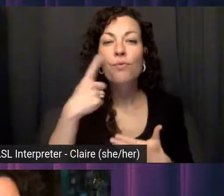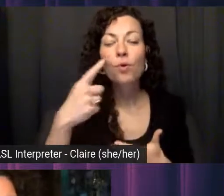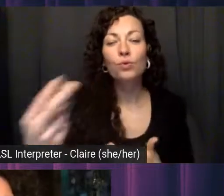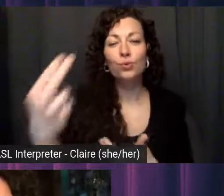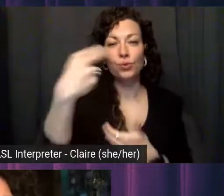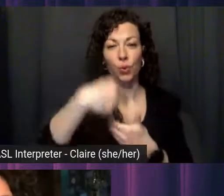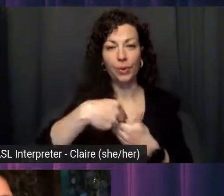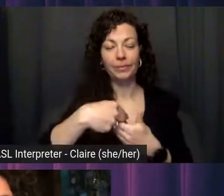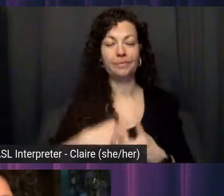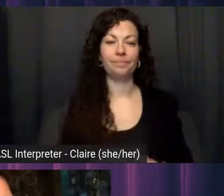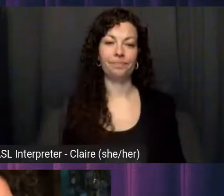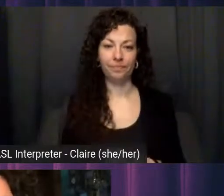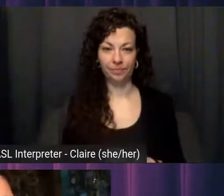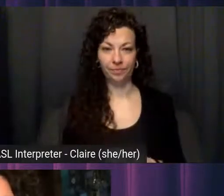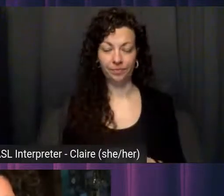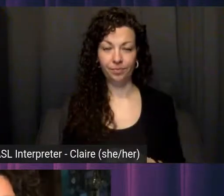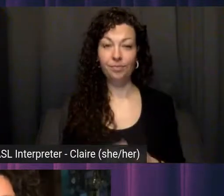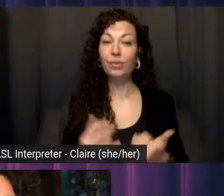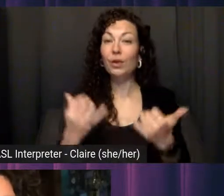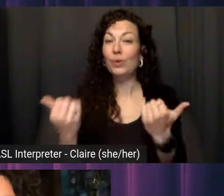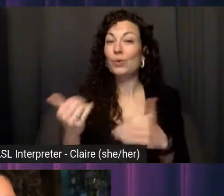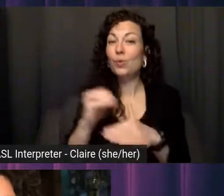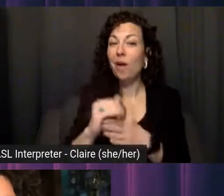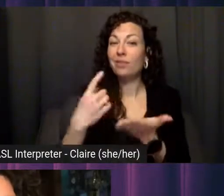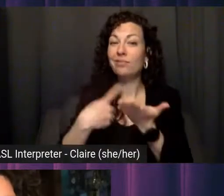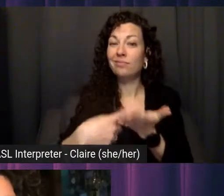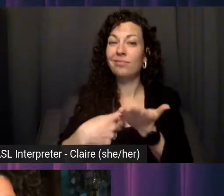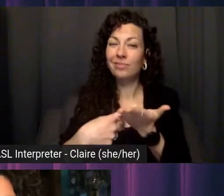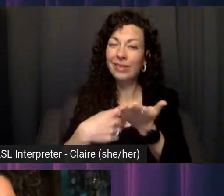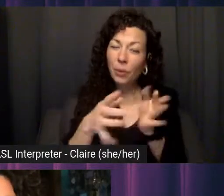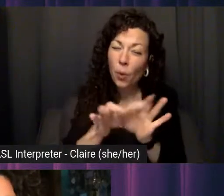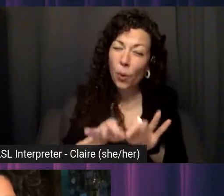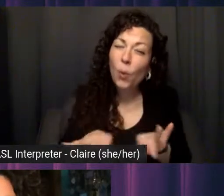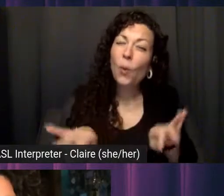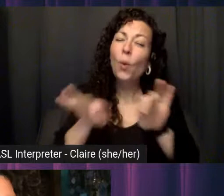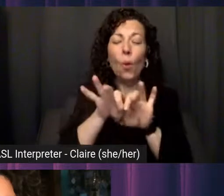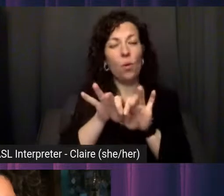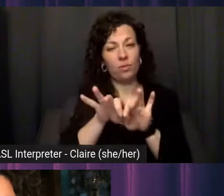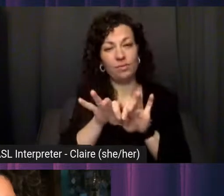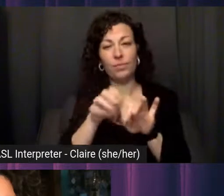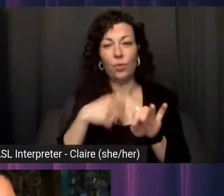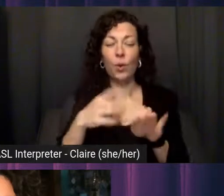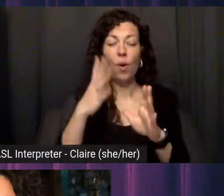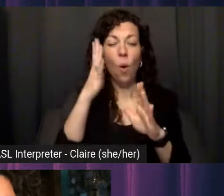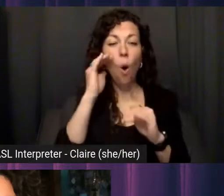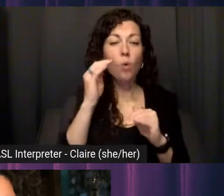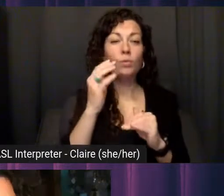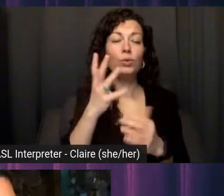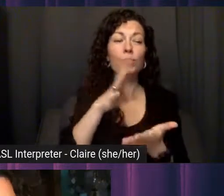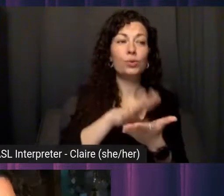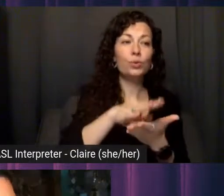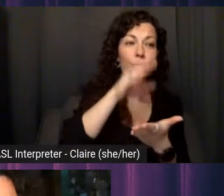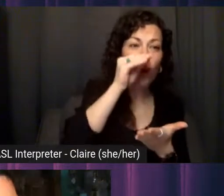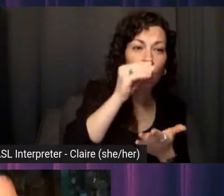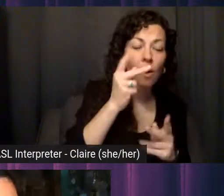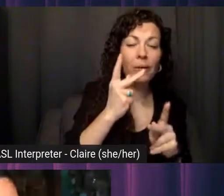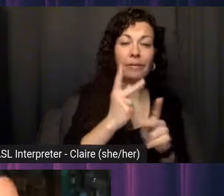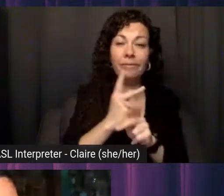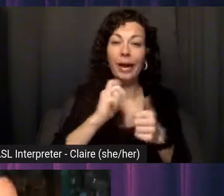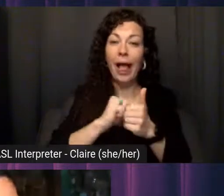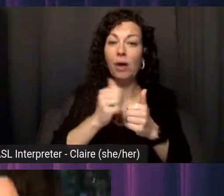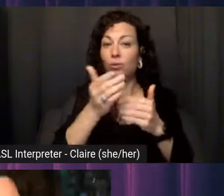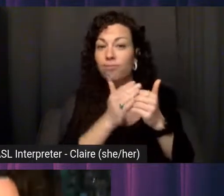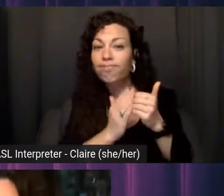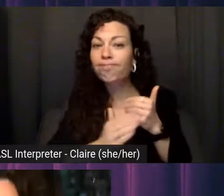to dispel myths and answer questions and give us tools for taking action and help us envision what a better